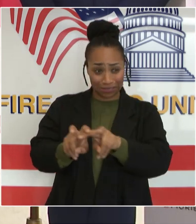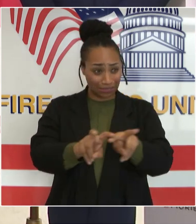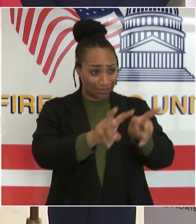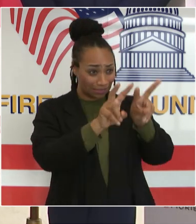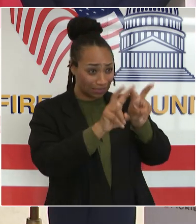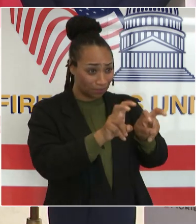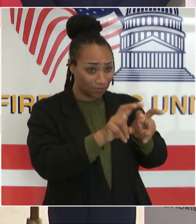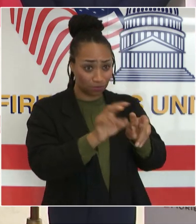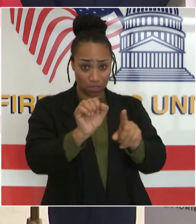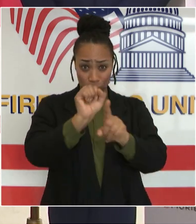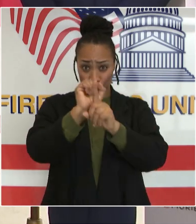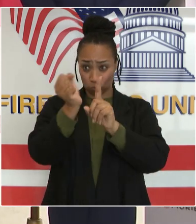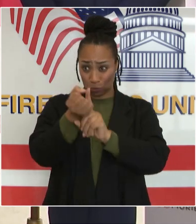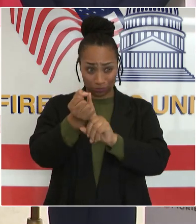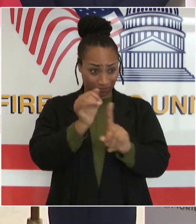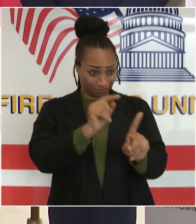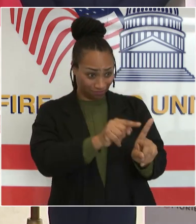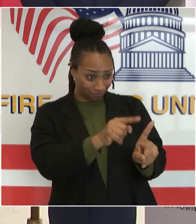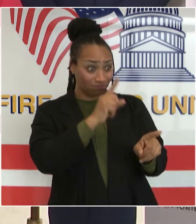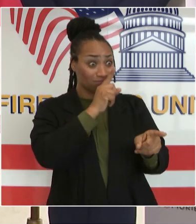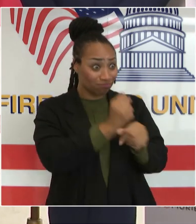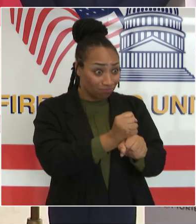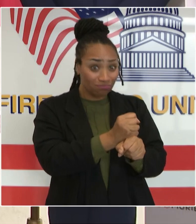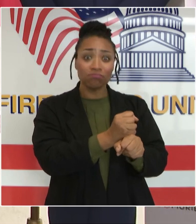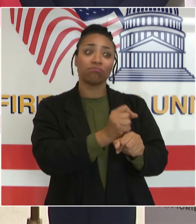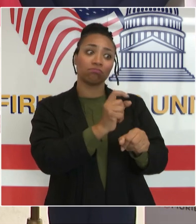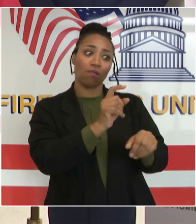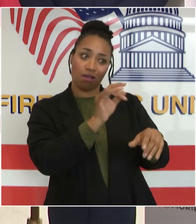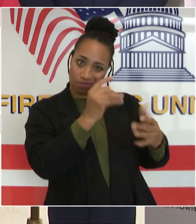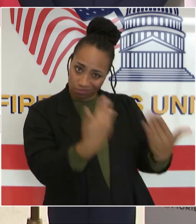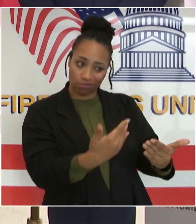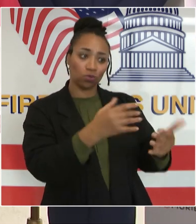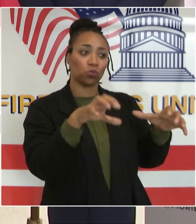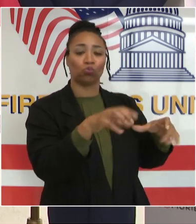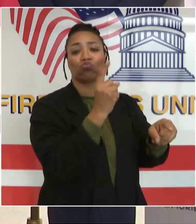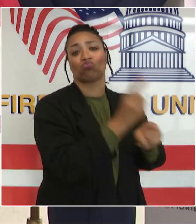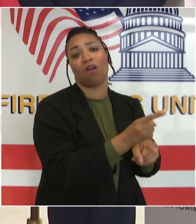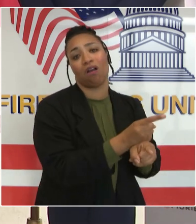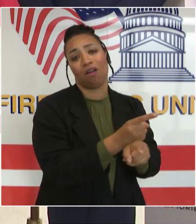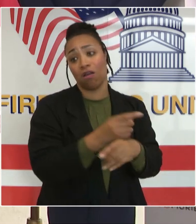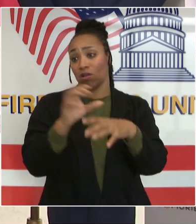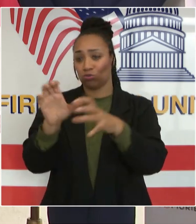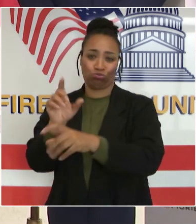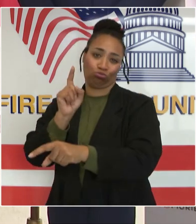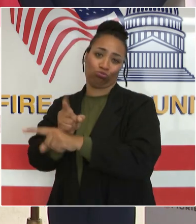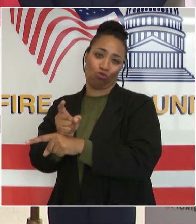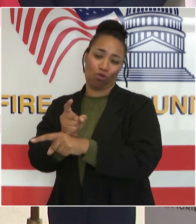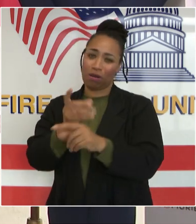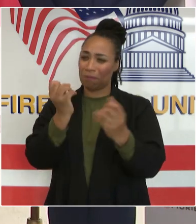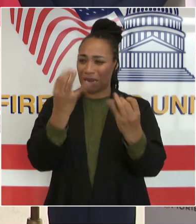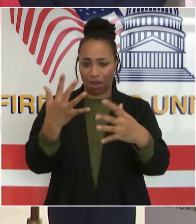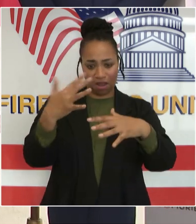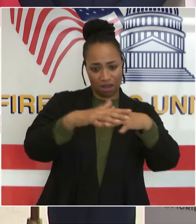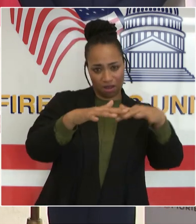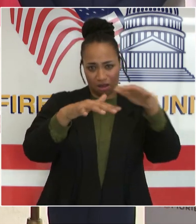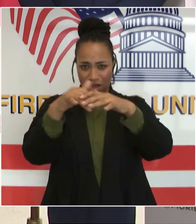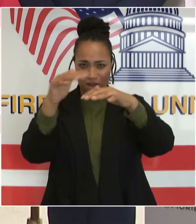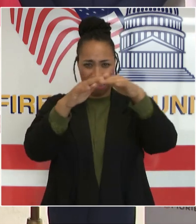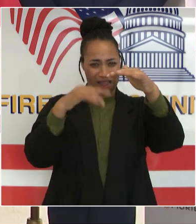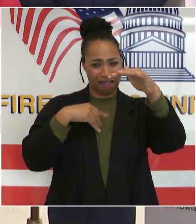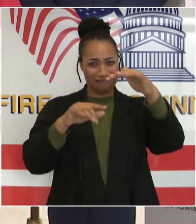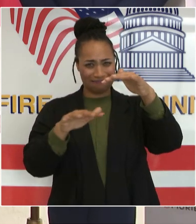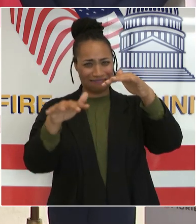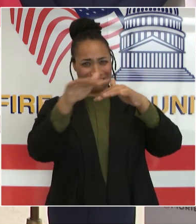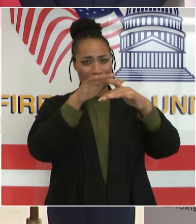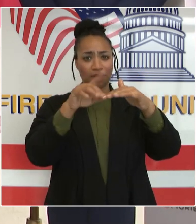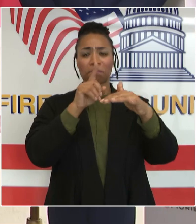that never touches us, so that's really good for them. So there's a lot here. It's all about knowledge, training, and having the resources, and we do. So that's what's